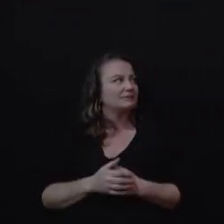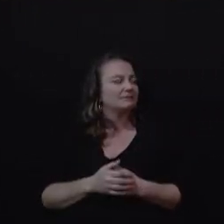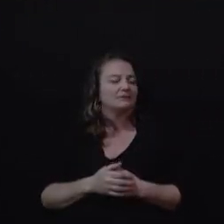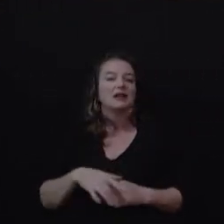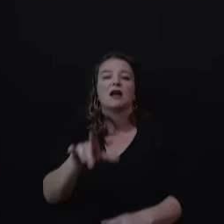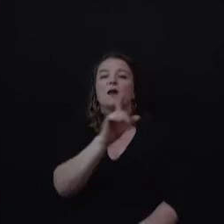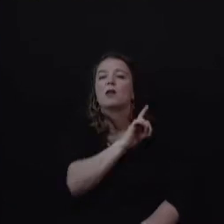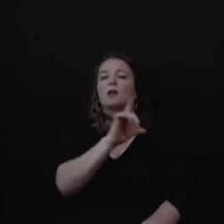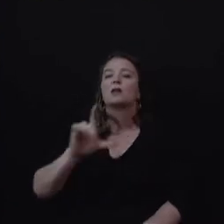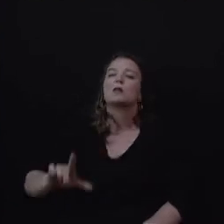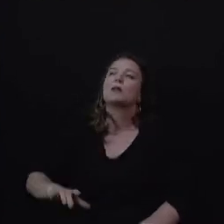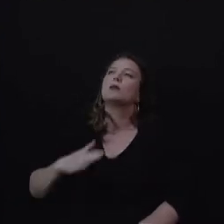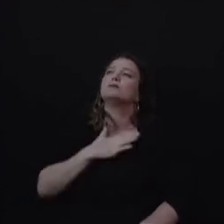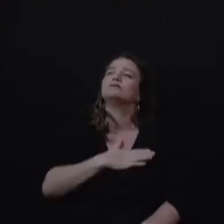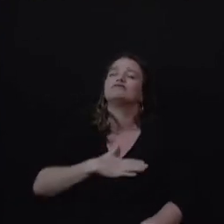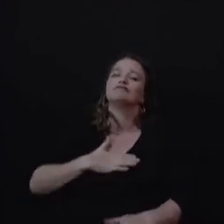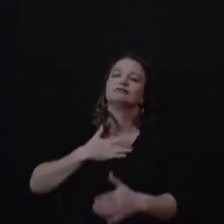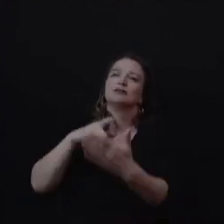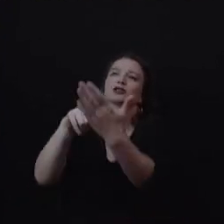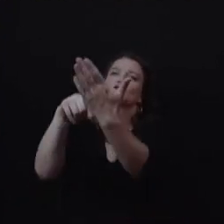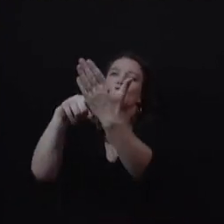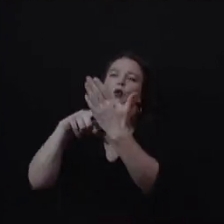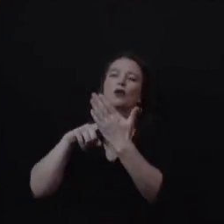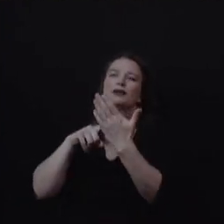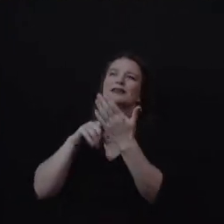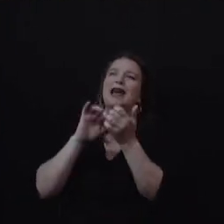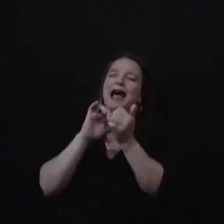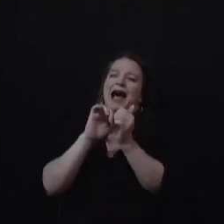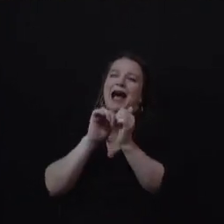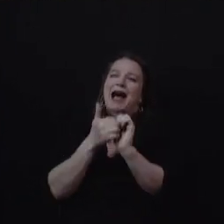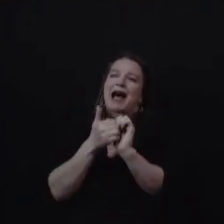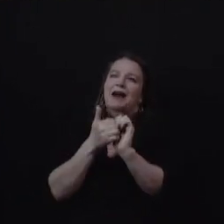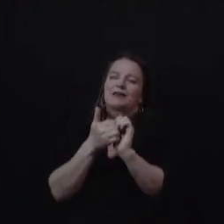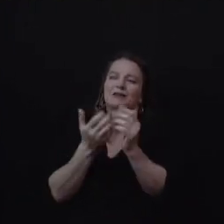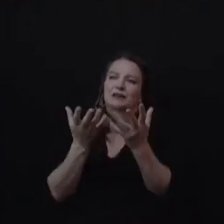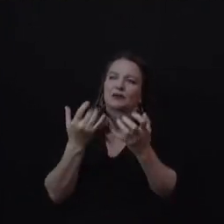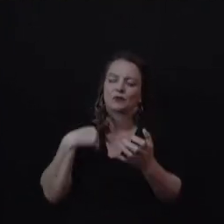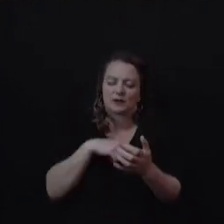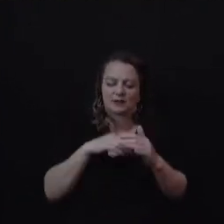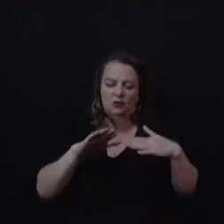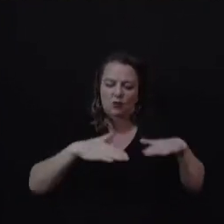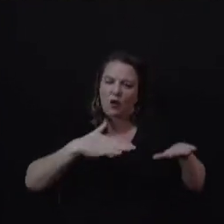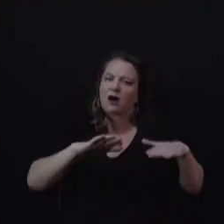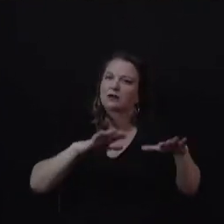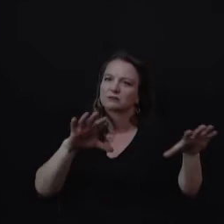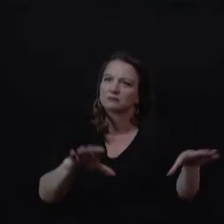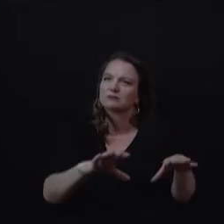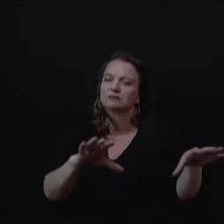Lord, would you show us how you want us to walk this out?